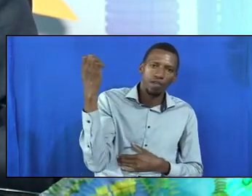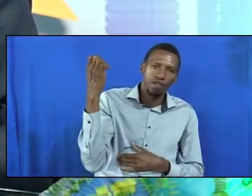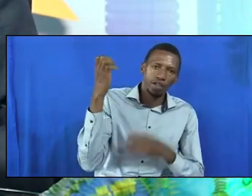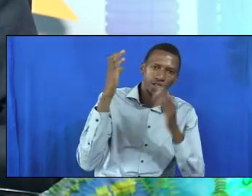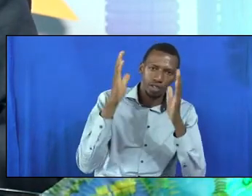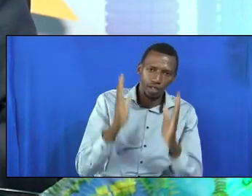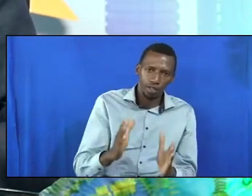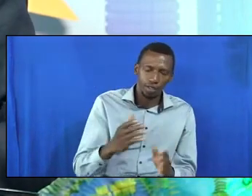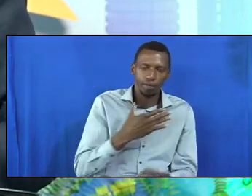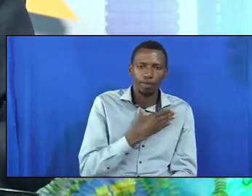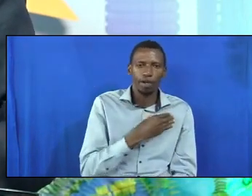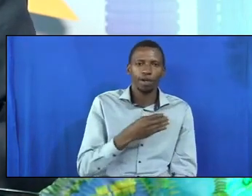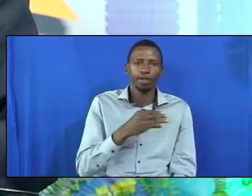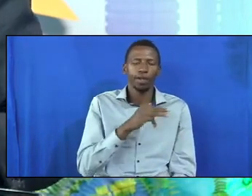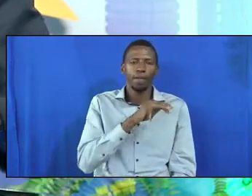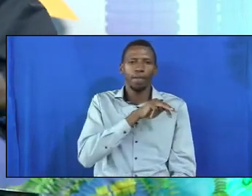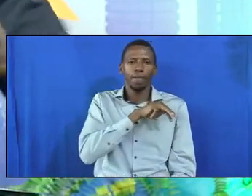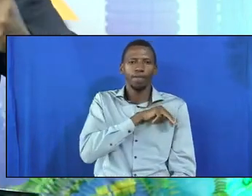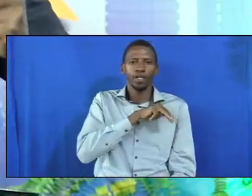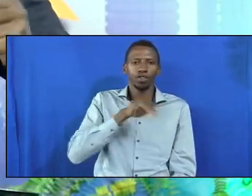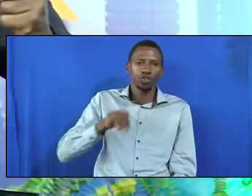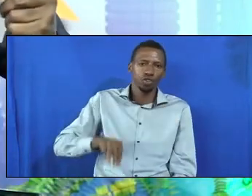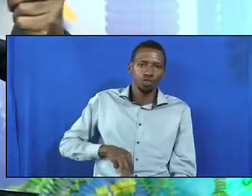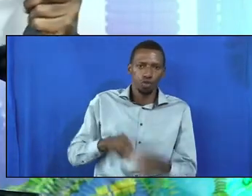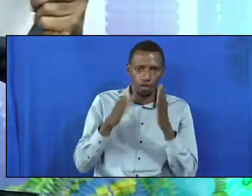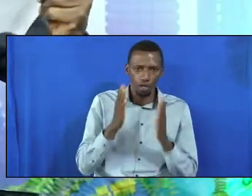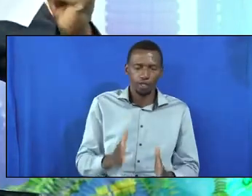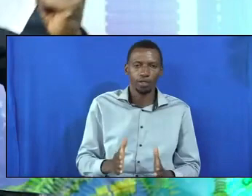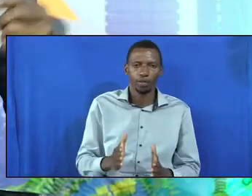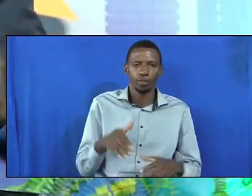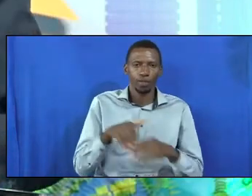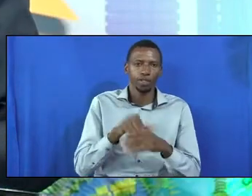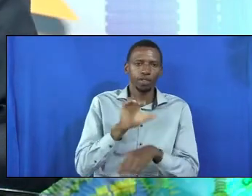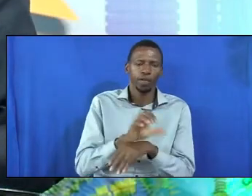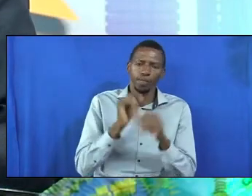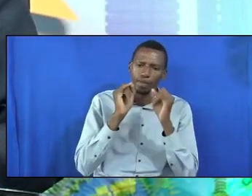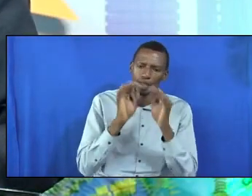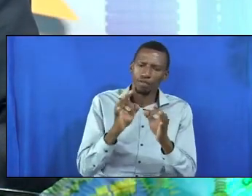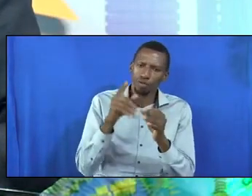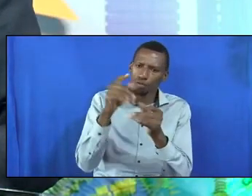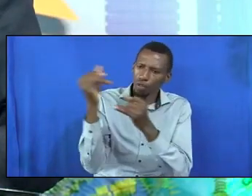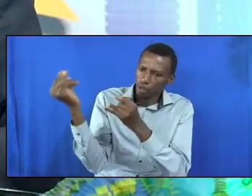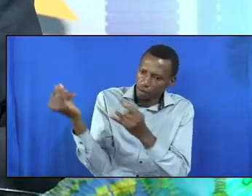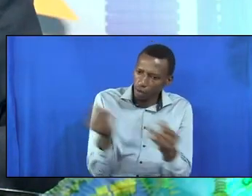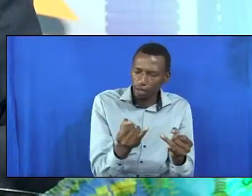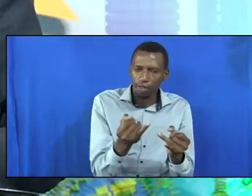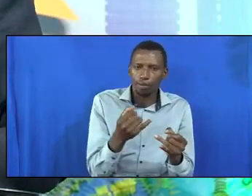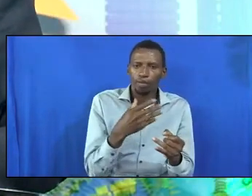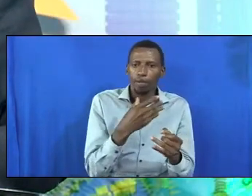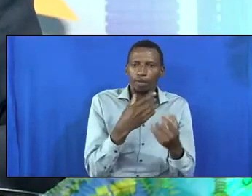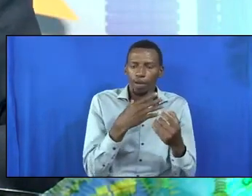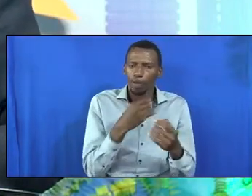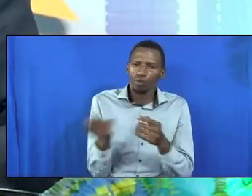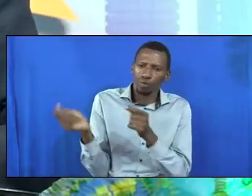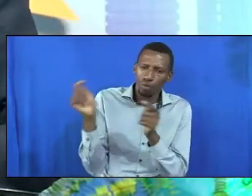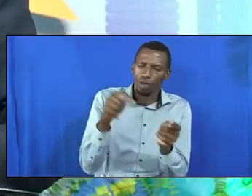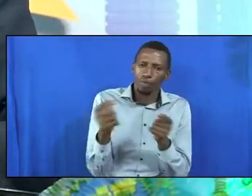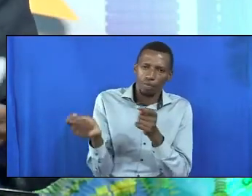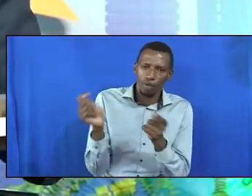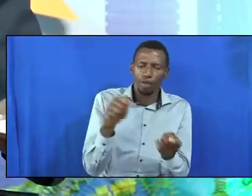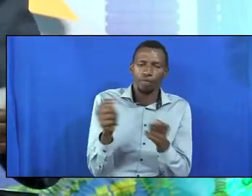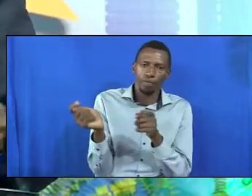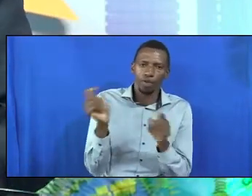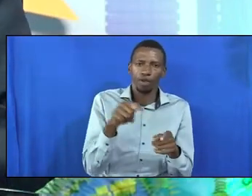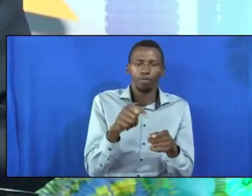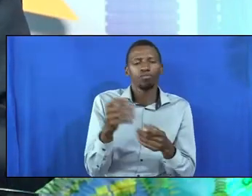kindly, if you invited and they came any other time of these 10 days of prayer, or if they logged in into our